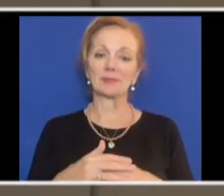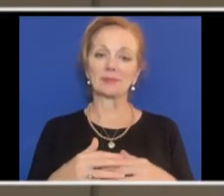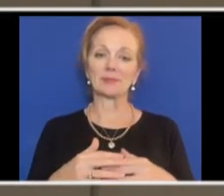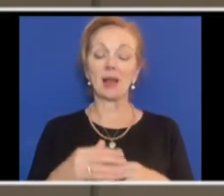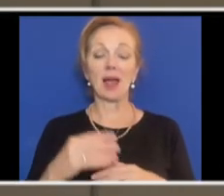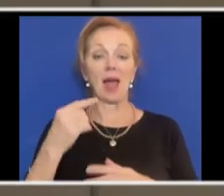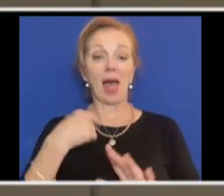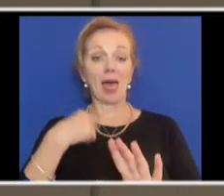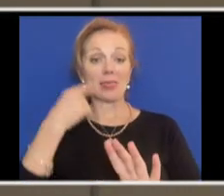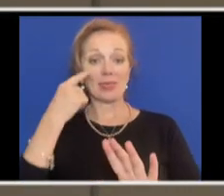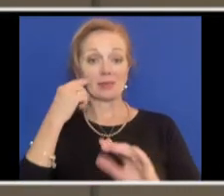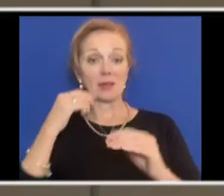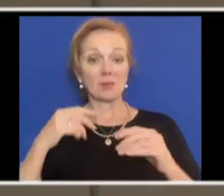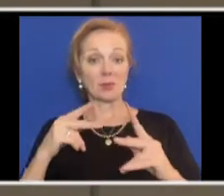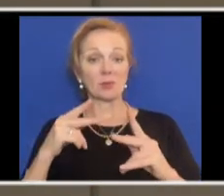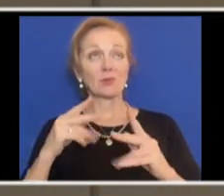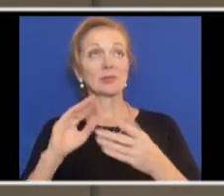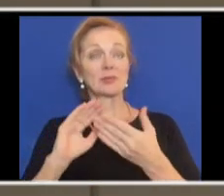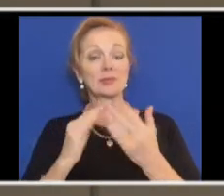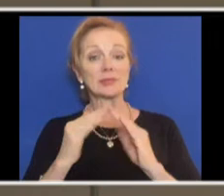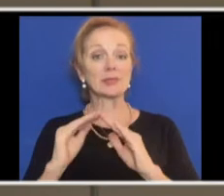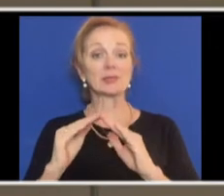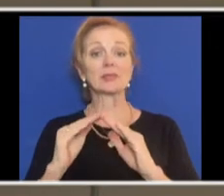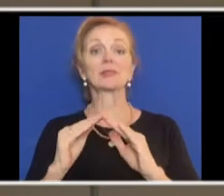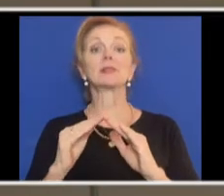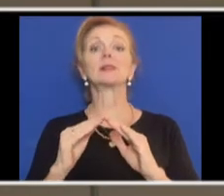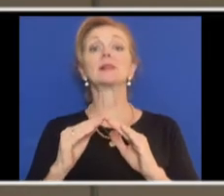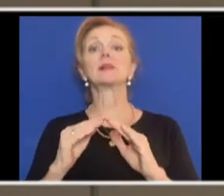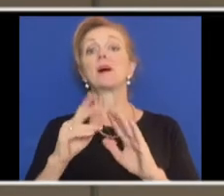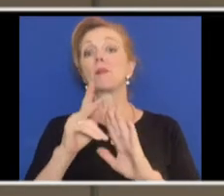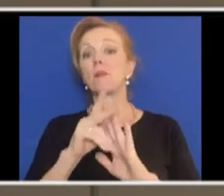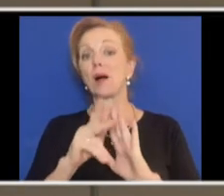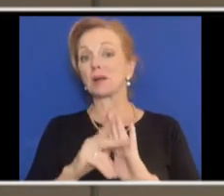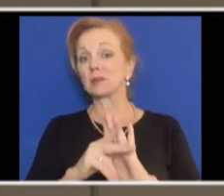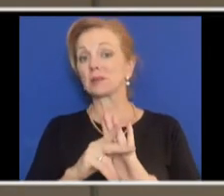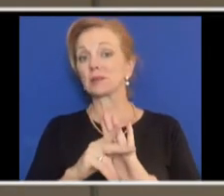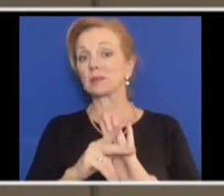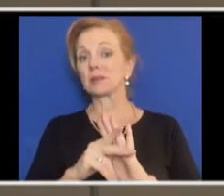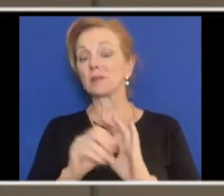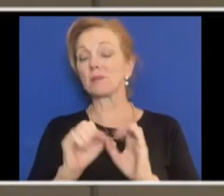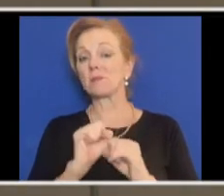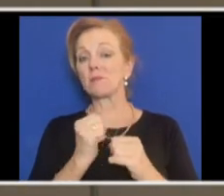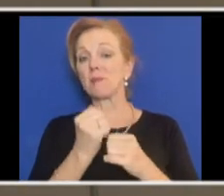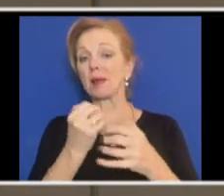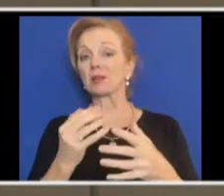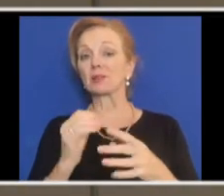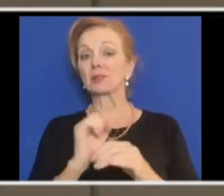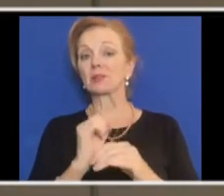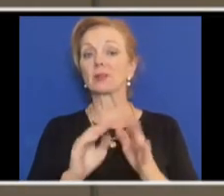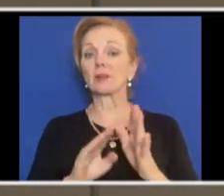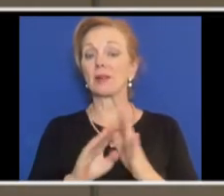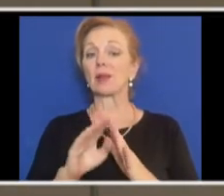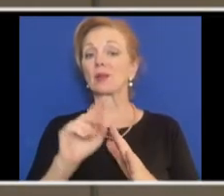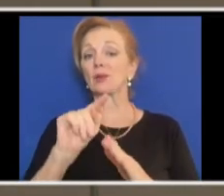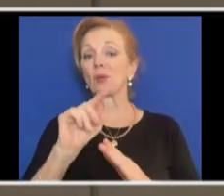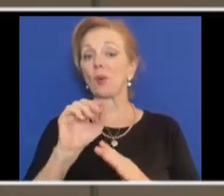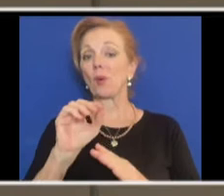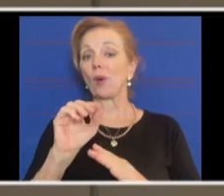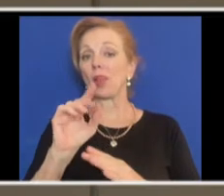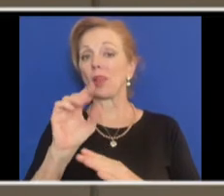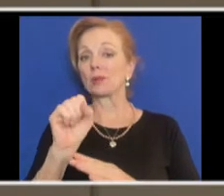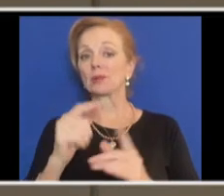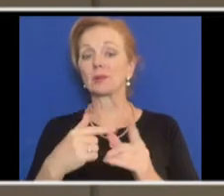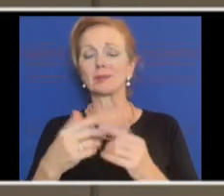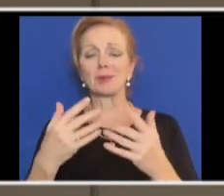an opportunity for the city for policy makers to create tools it's not that they don't want their